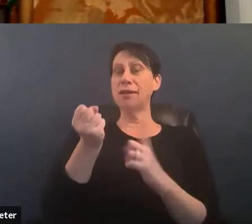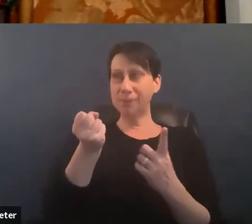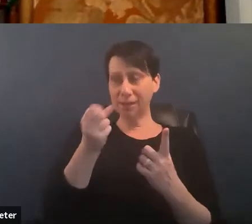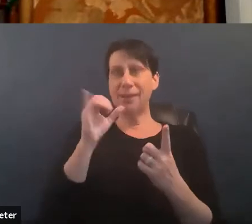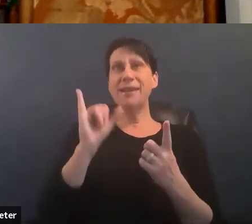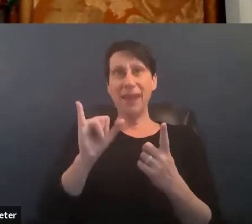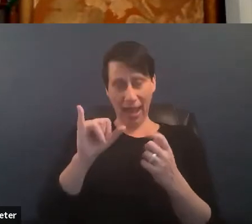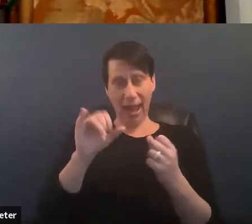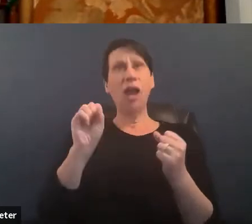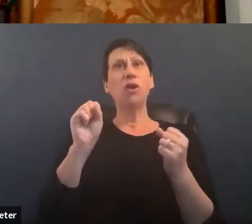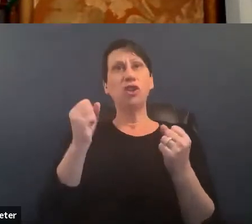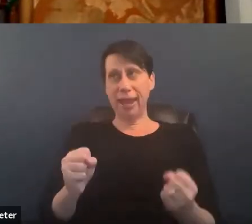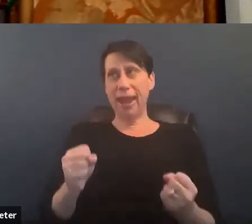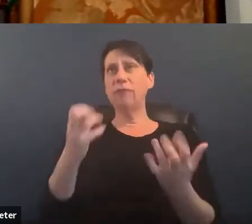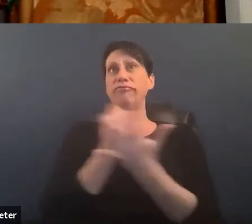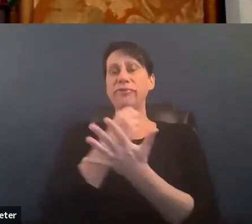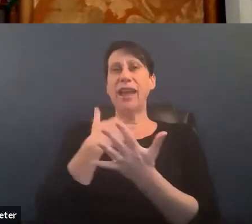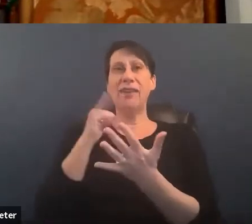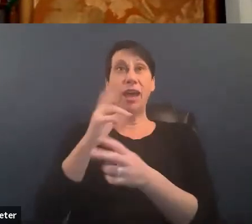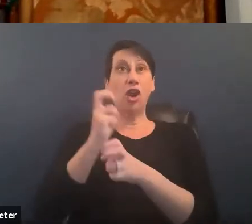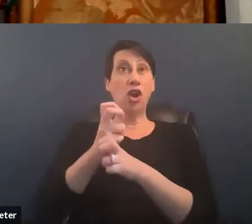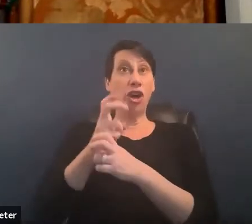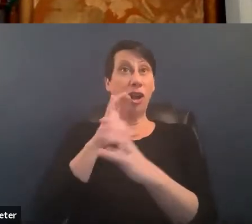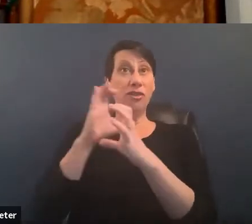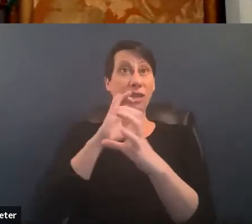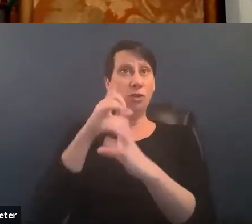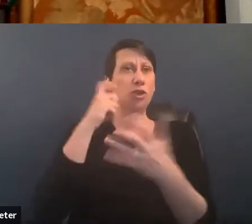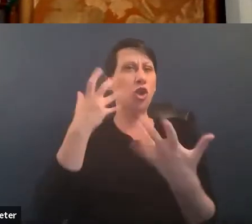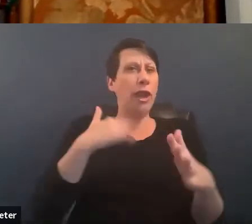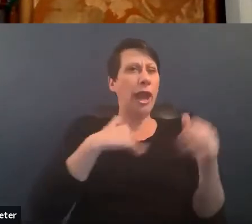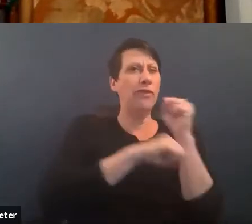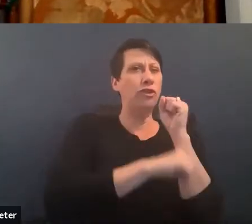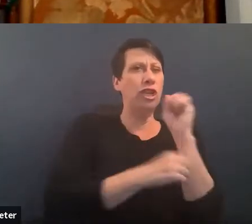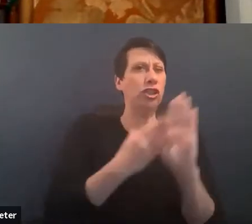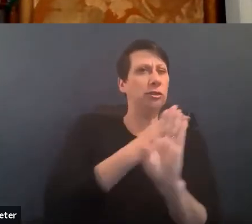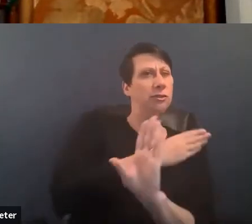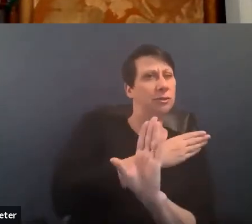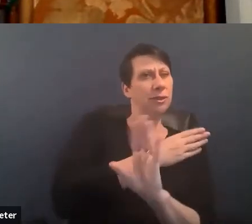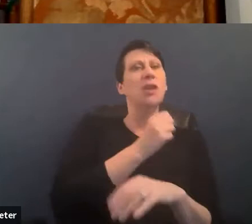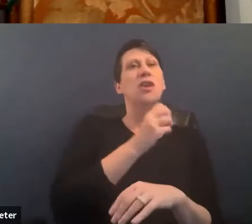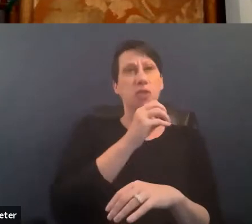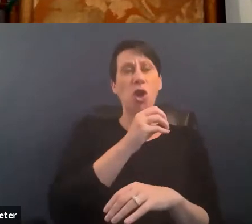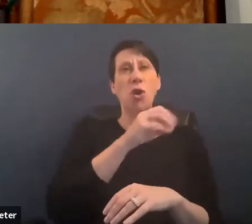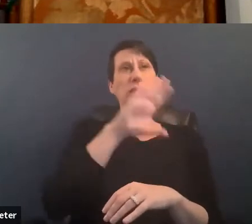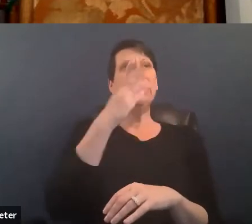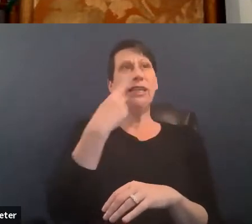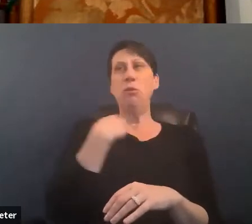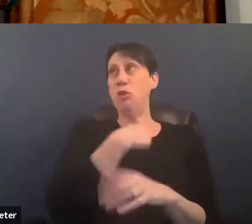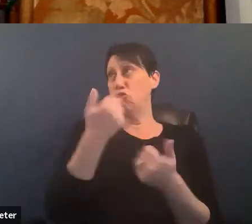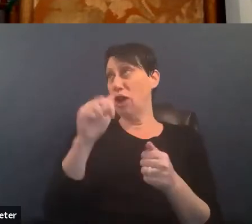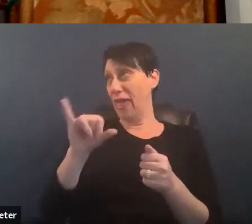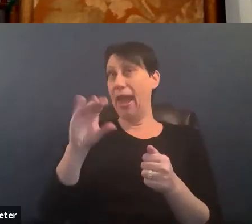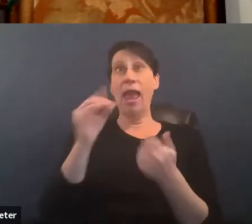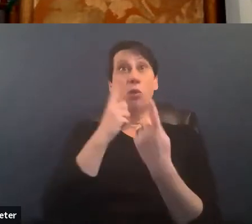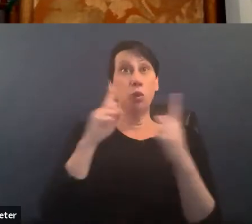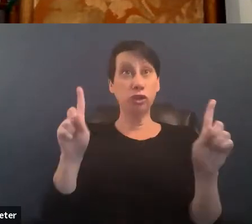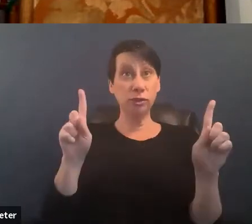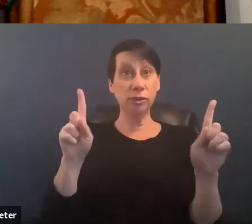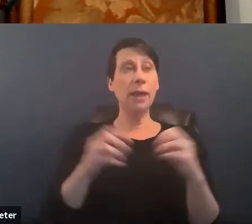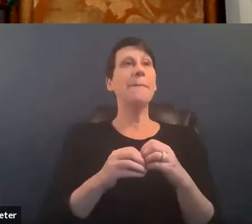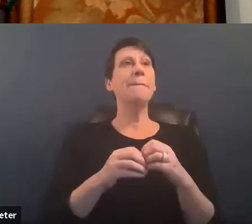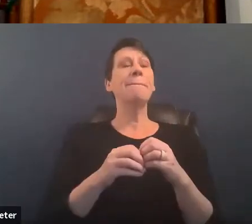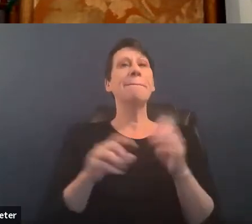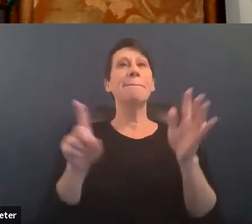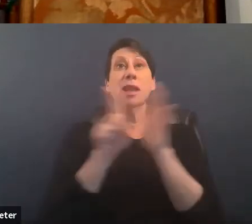really hard conversations. So I think that's something that we kind of threw against the wall that actually stuck, was showing up in